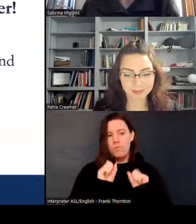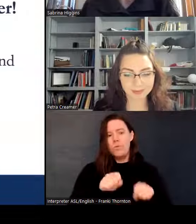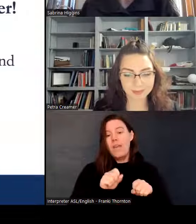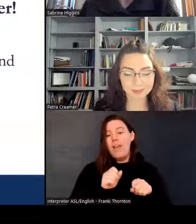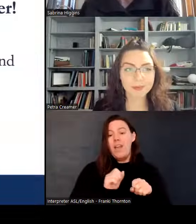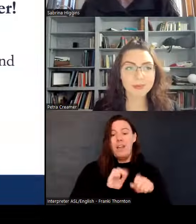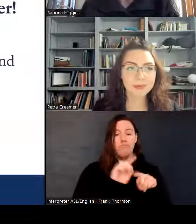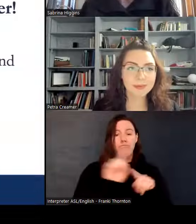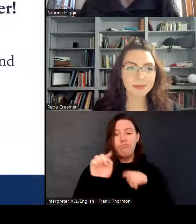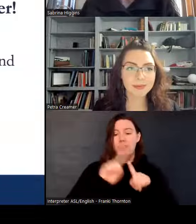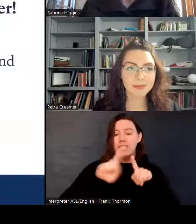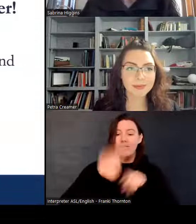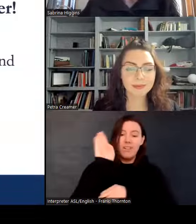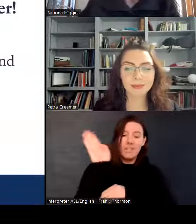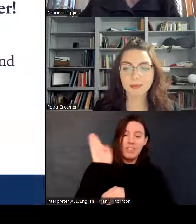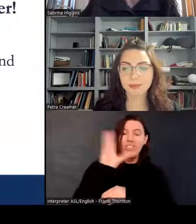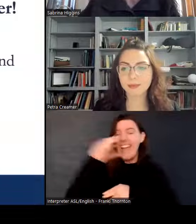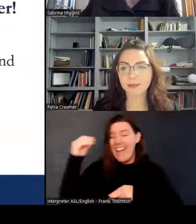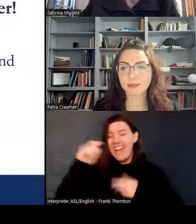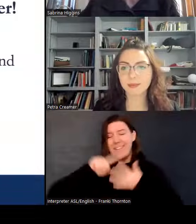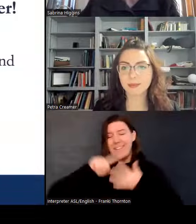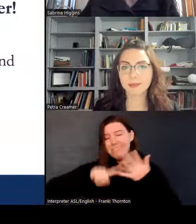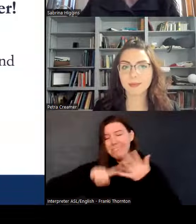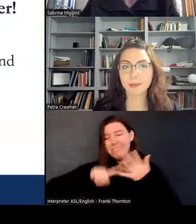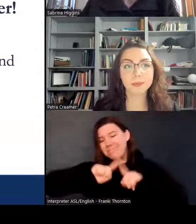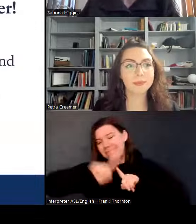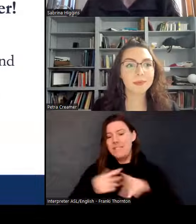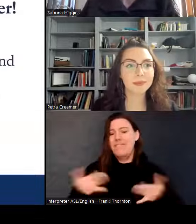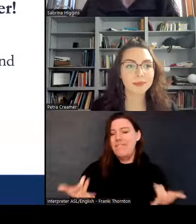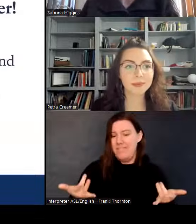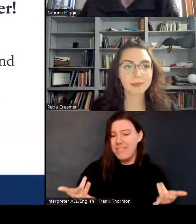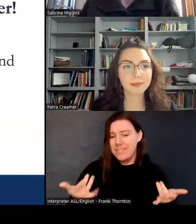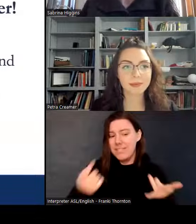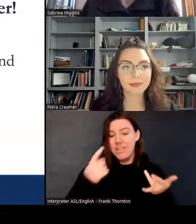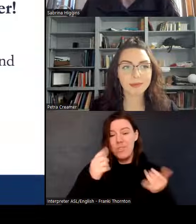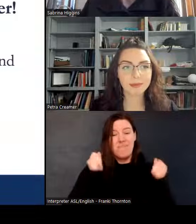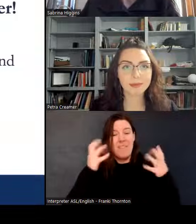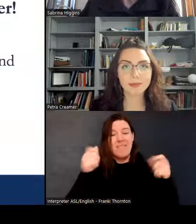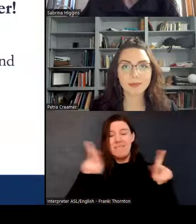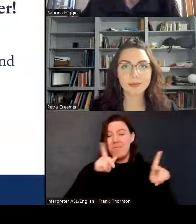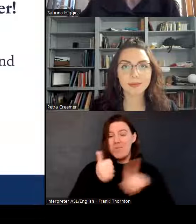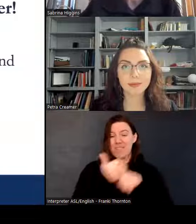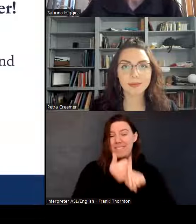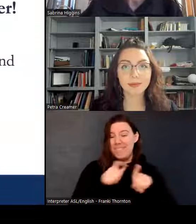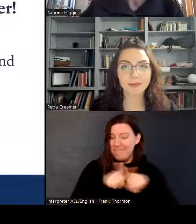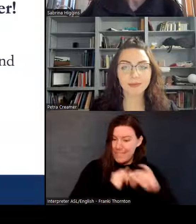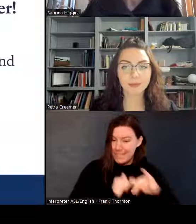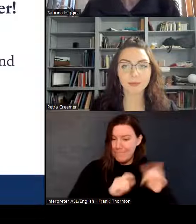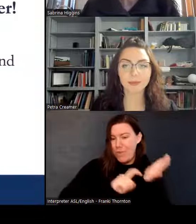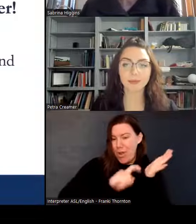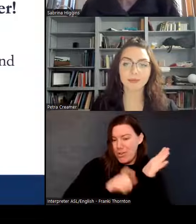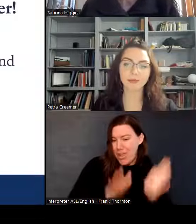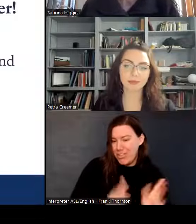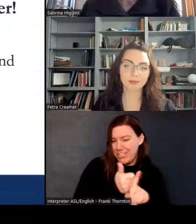tailored events with other archaeology enthusiasts in your city. Now, for more information on how to join the AIA, please see the link posted in the